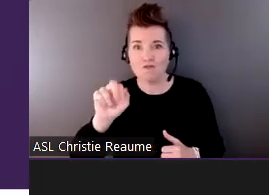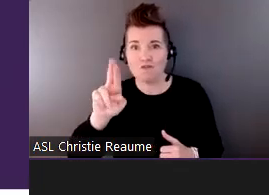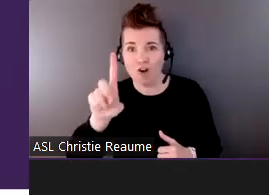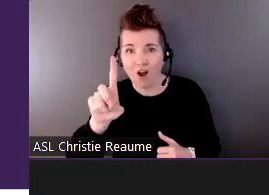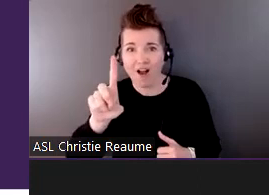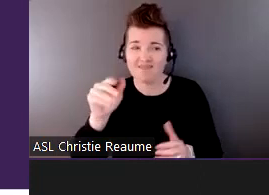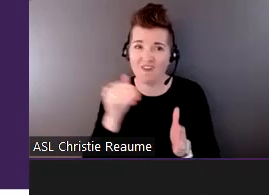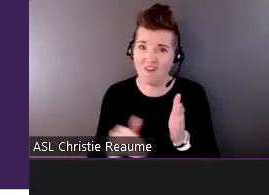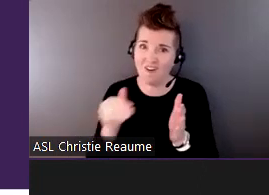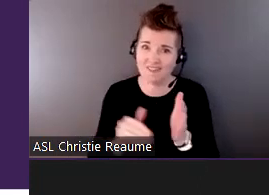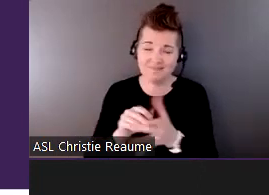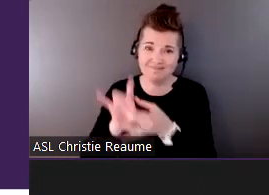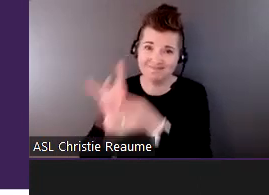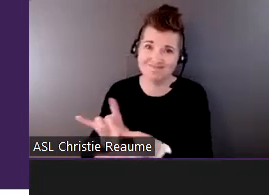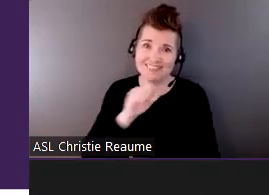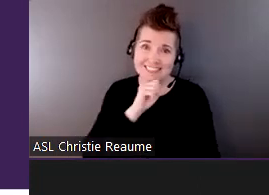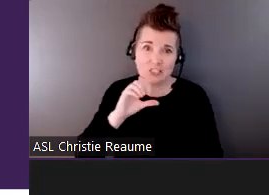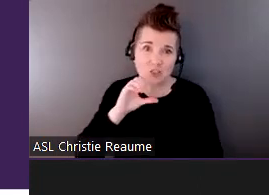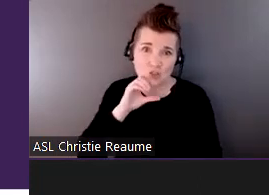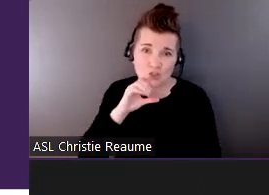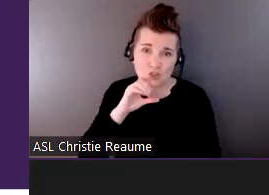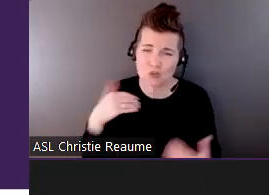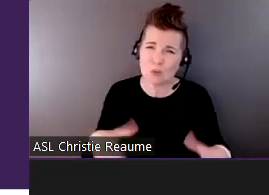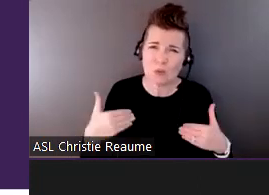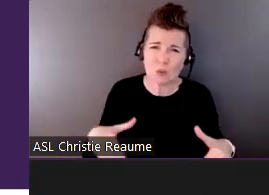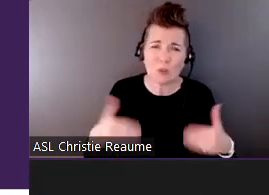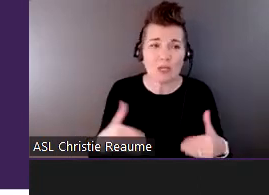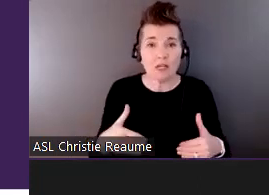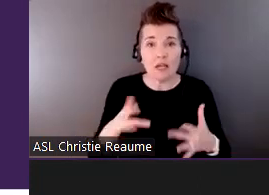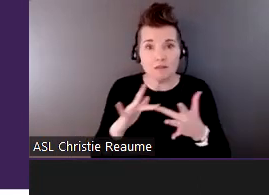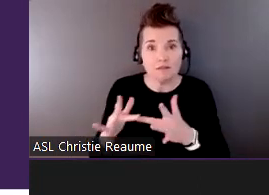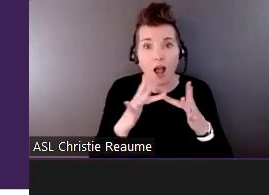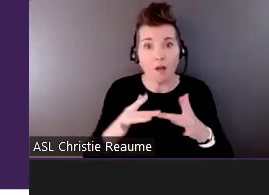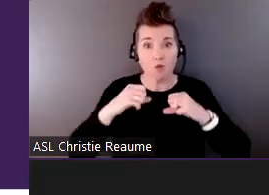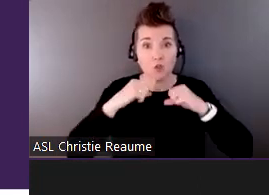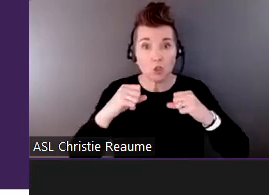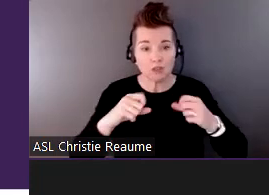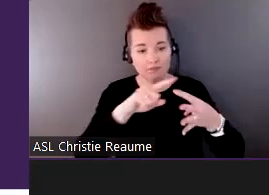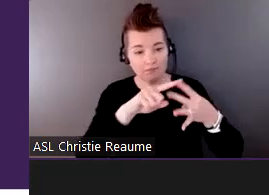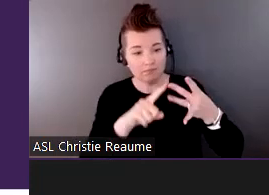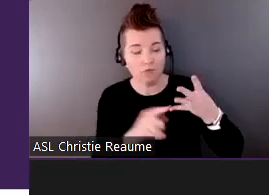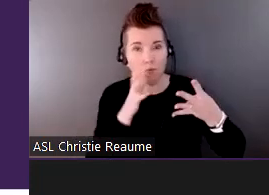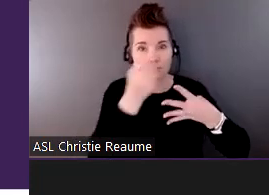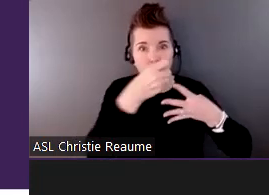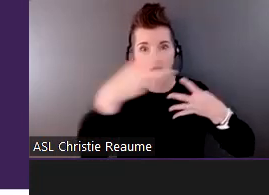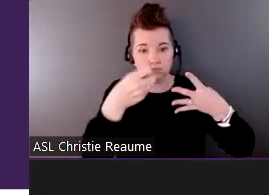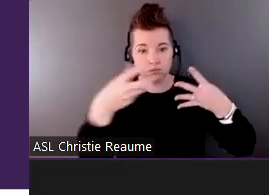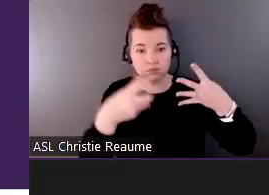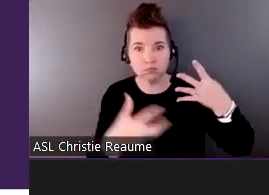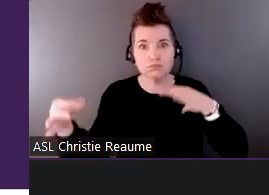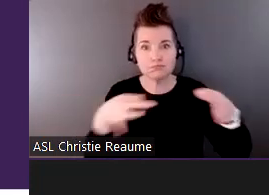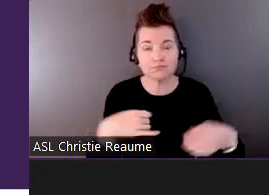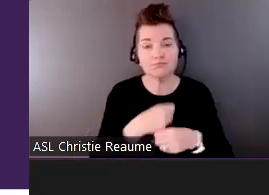and there's so many other ways in terms of cyber security that they'll talk about today to ensure that seniors are